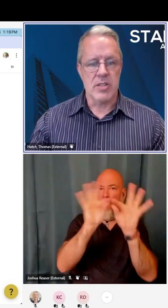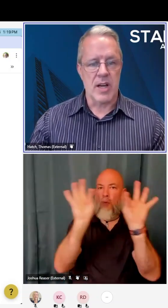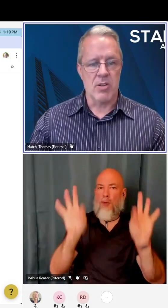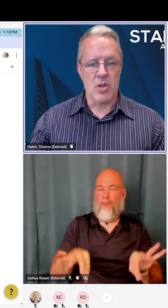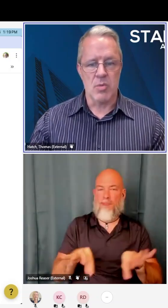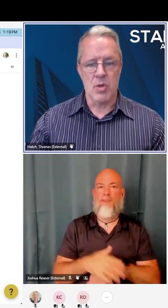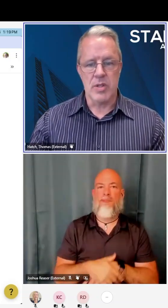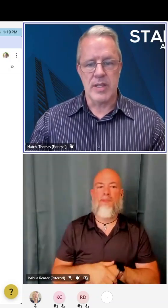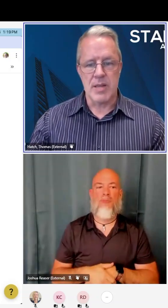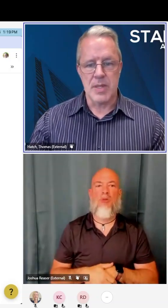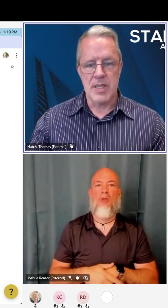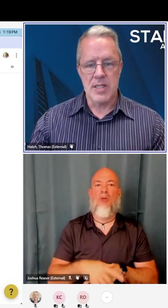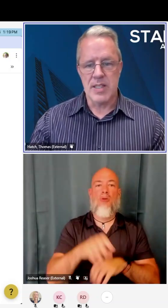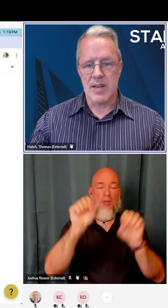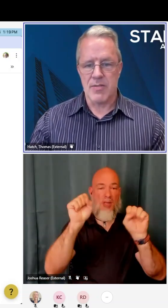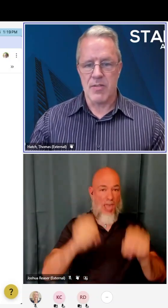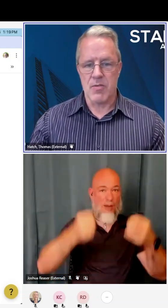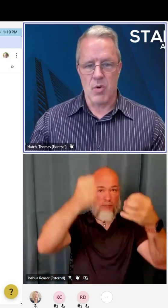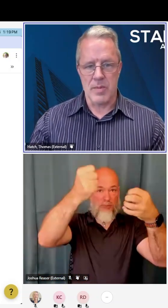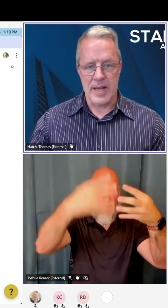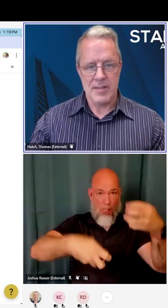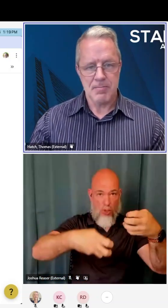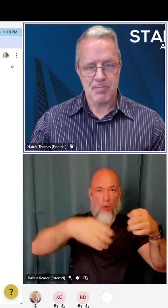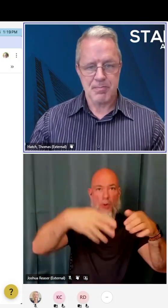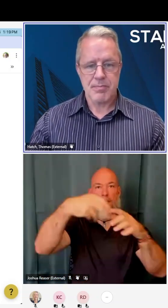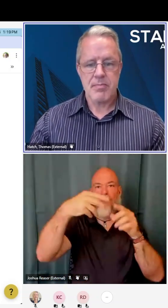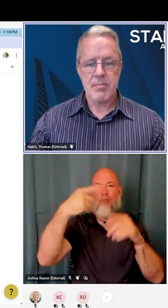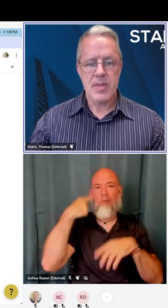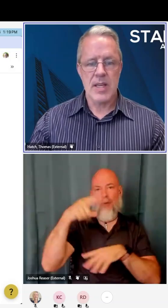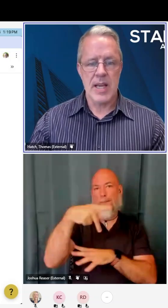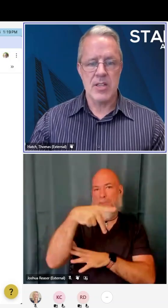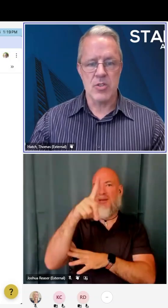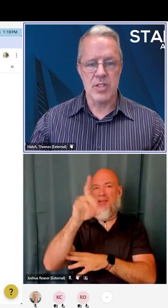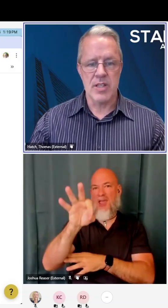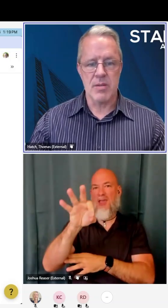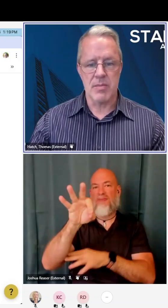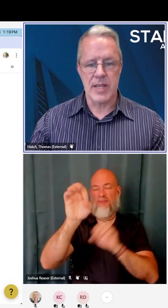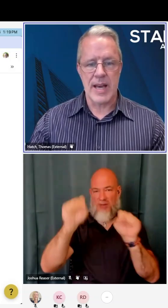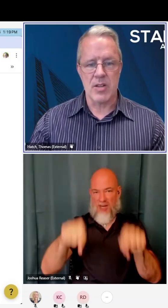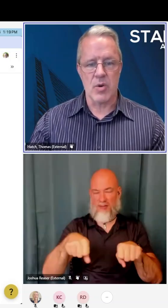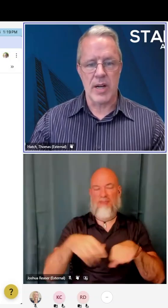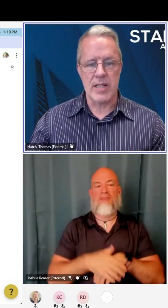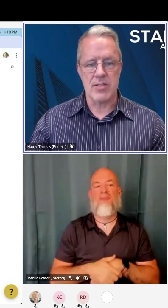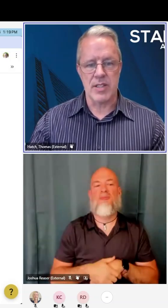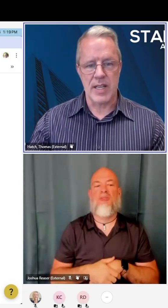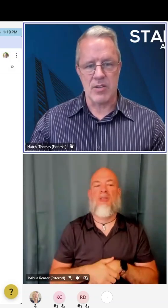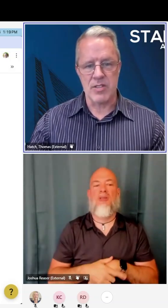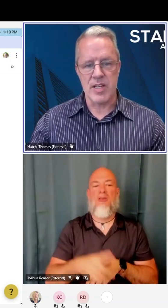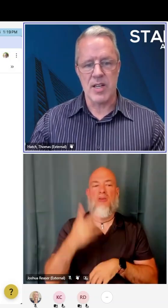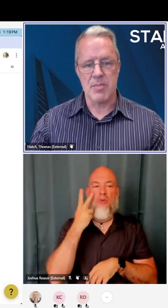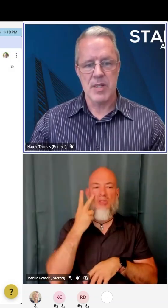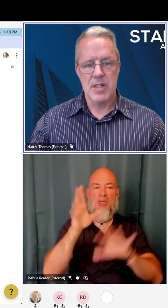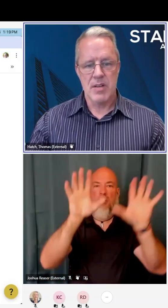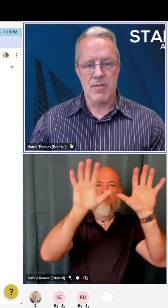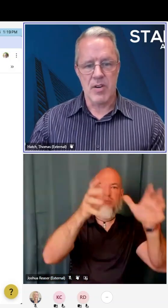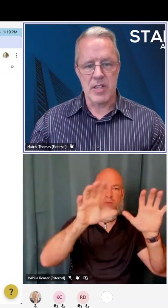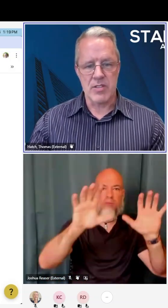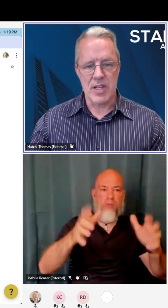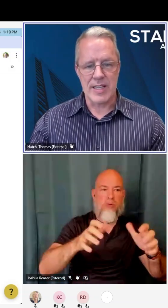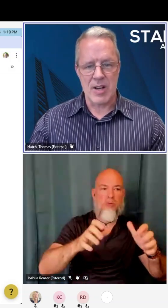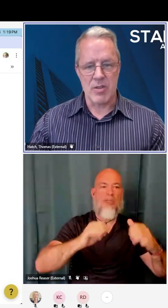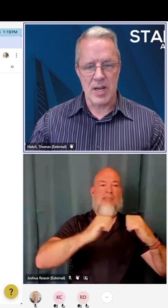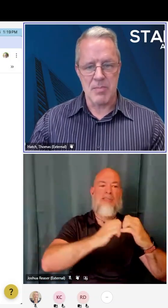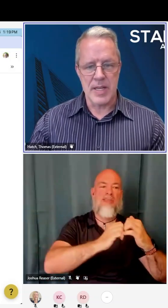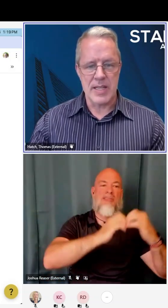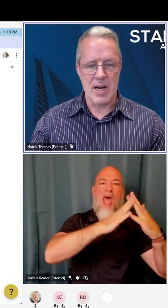are all downloadable in a PDF format, and you'll see them categorized: account setup,